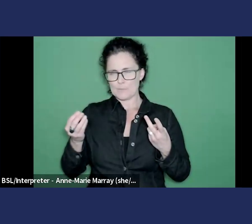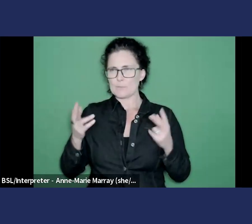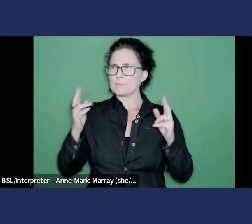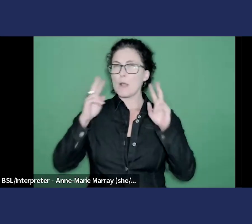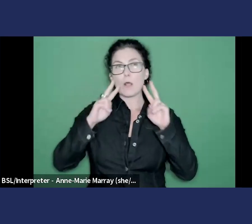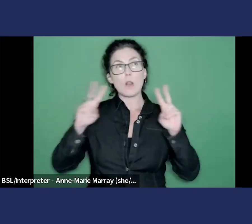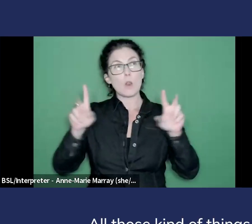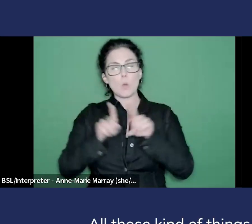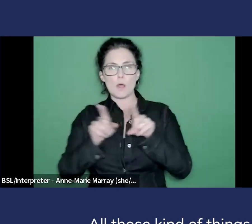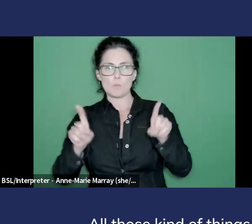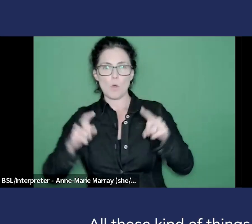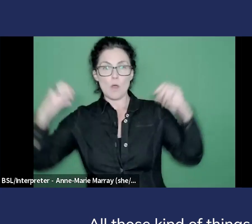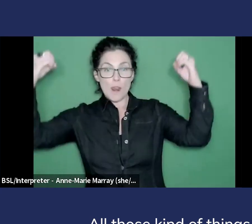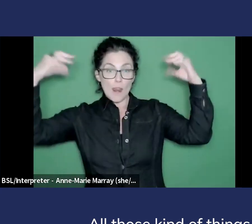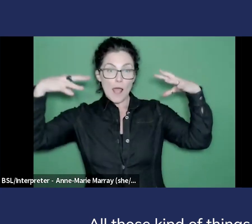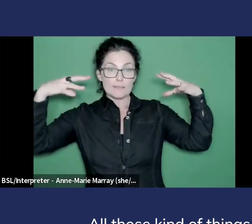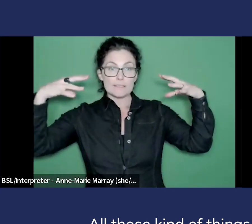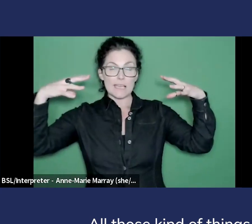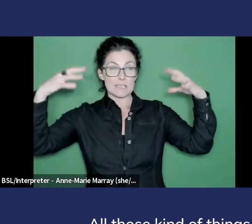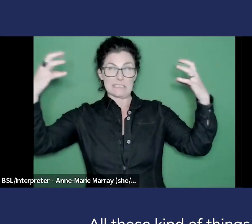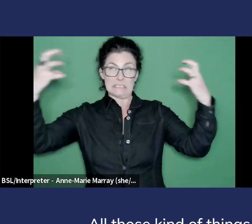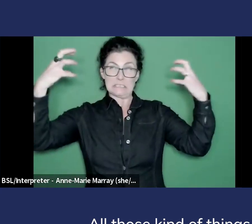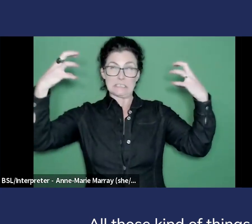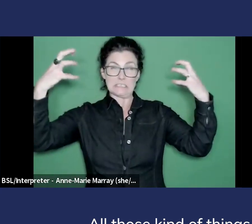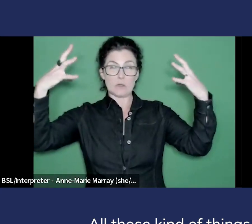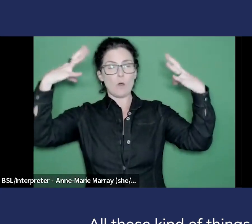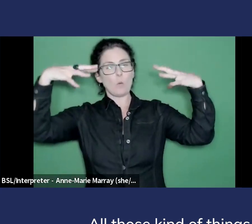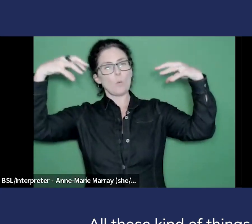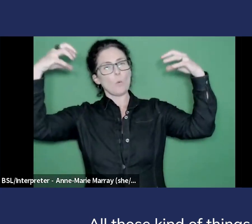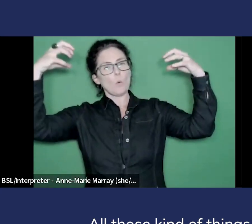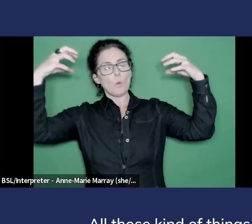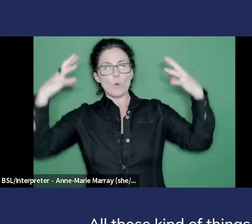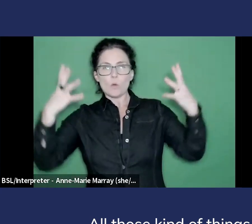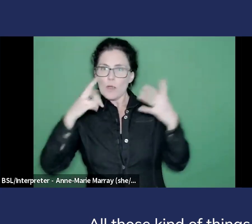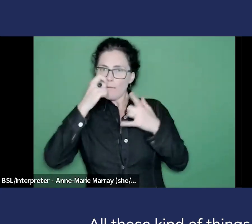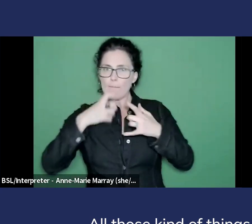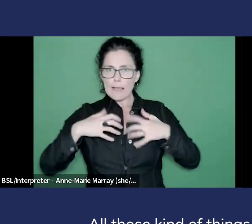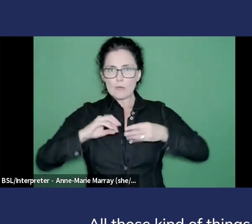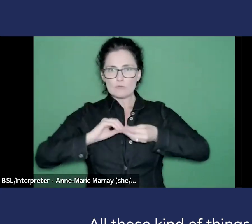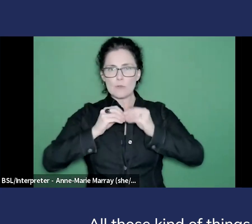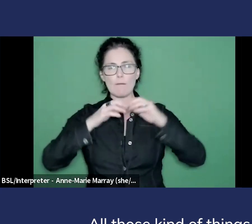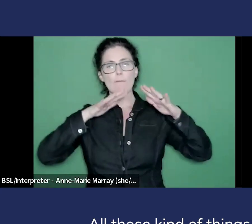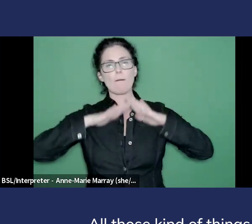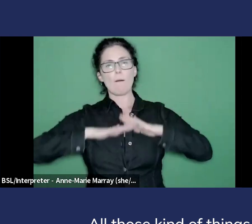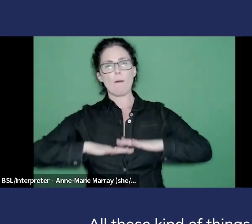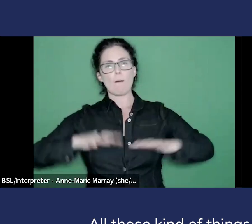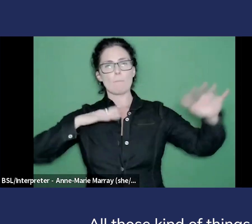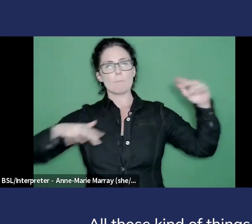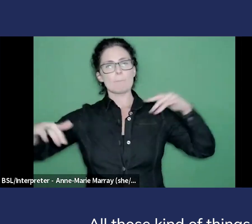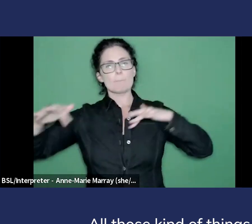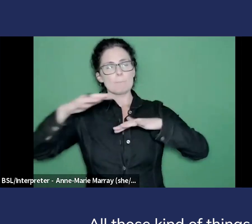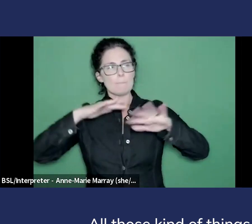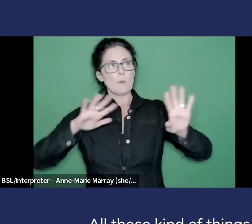aesthetics, the lighting, all those kind of things really help create a calming atmosphere that emits feelings